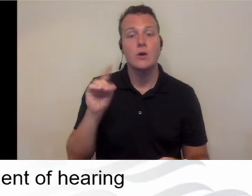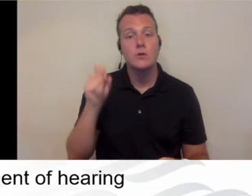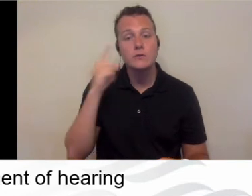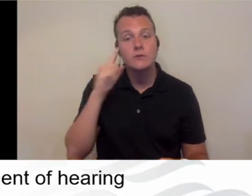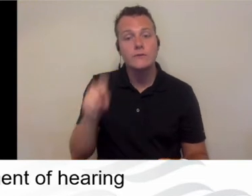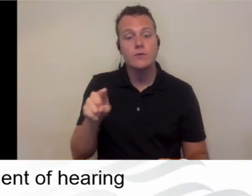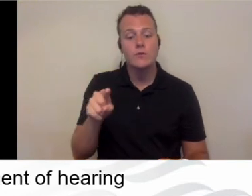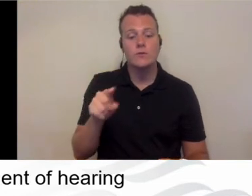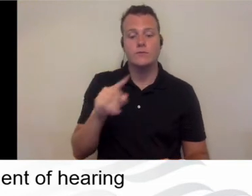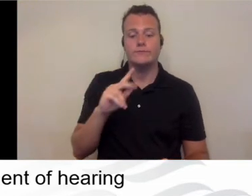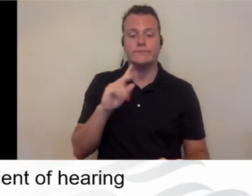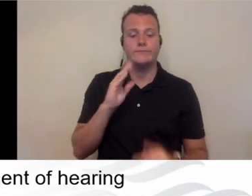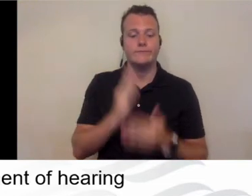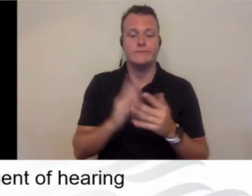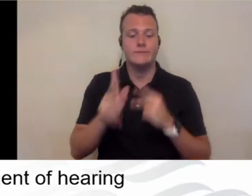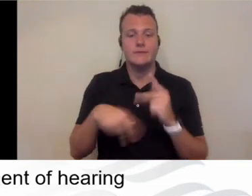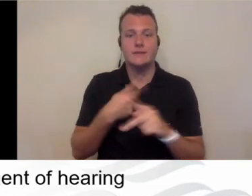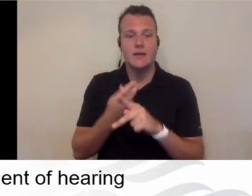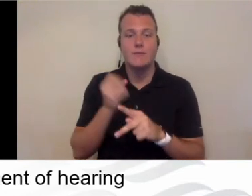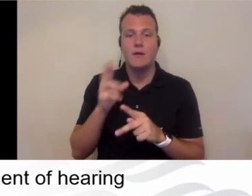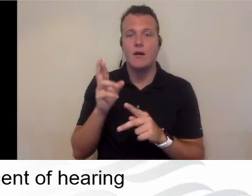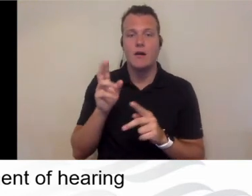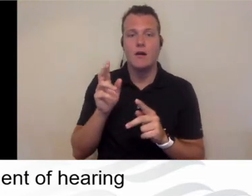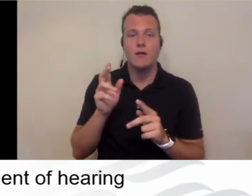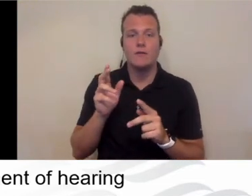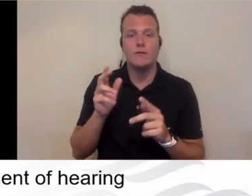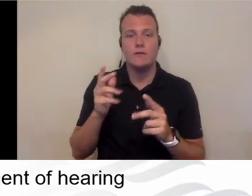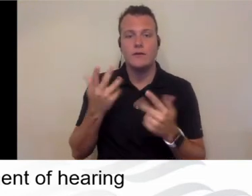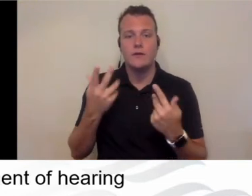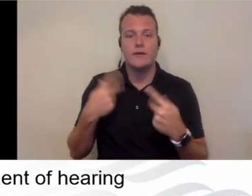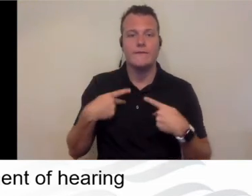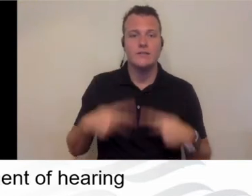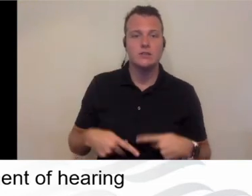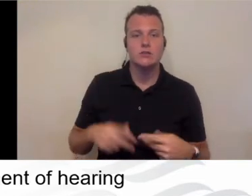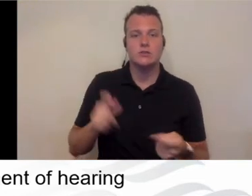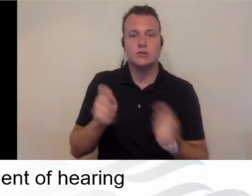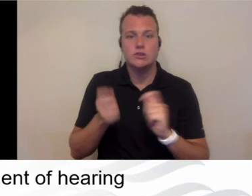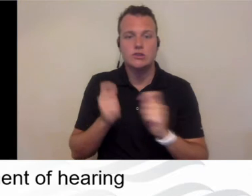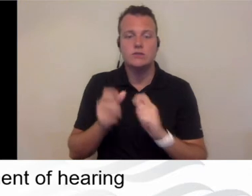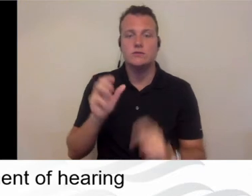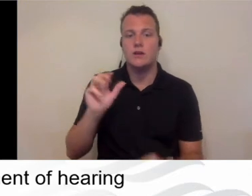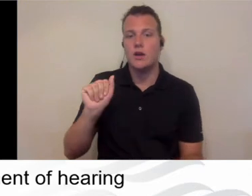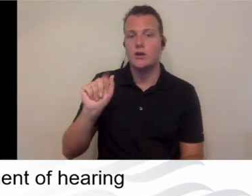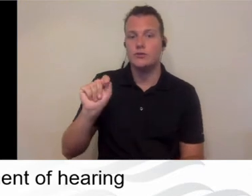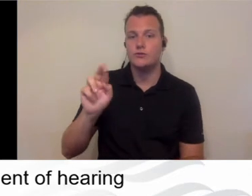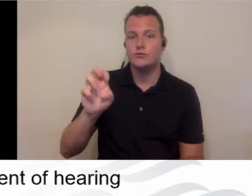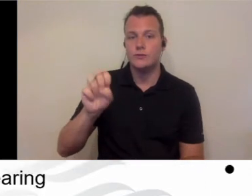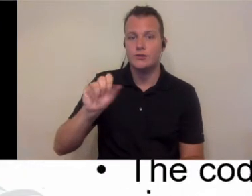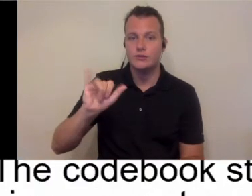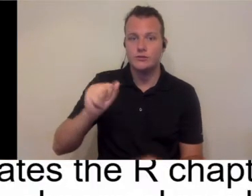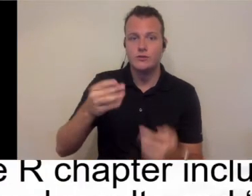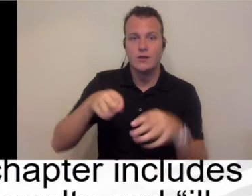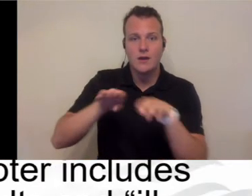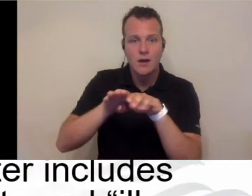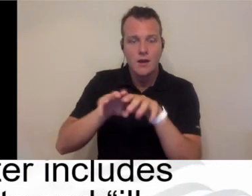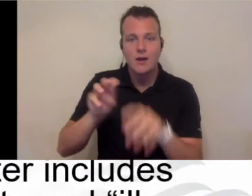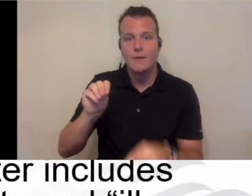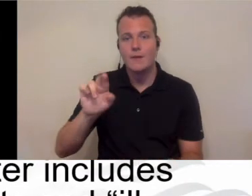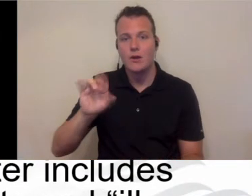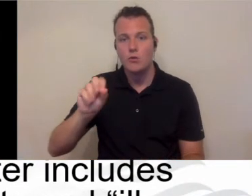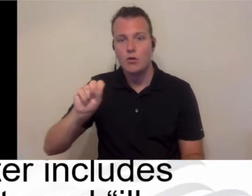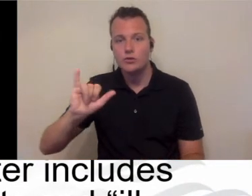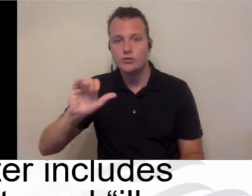kind of deformation or malformation. So the atresia, the microtia codes are in the Q